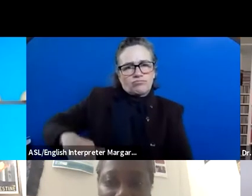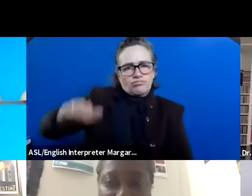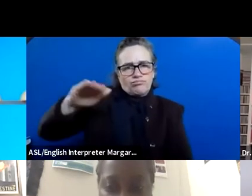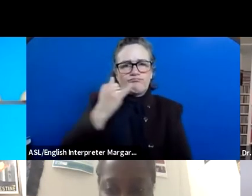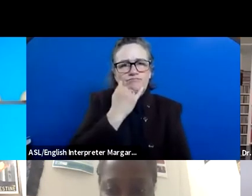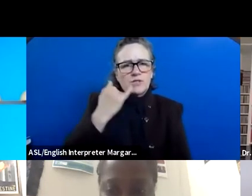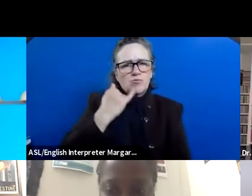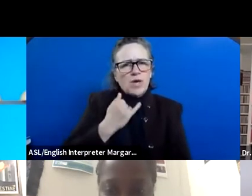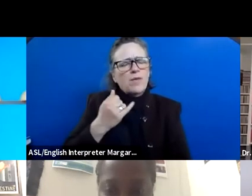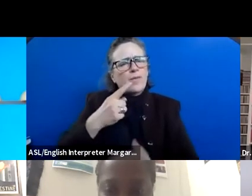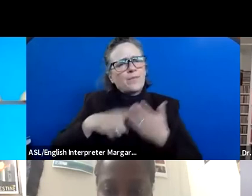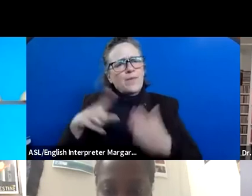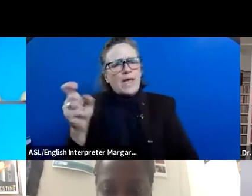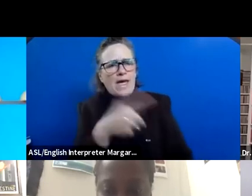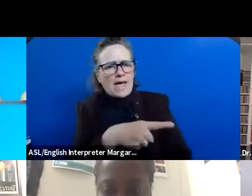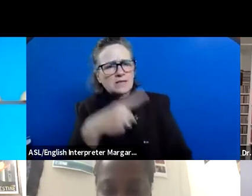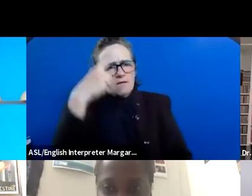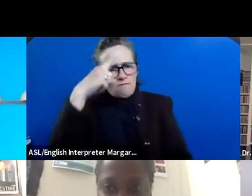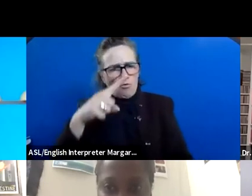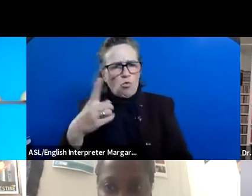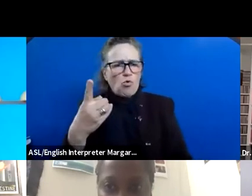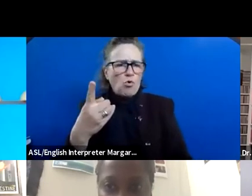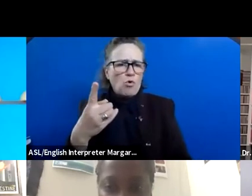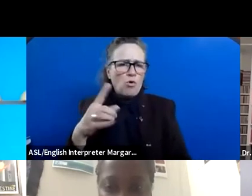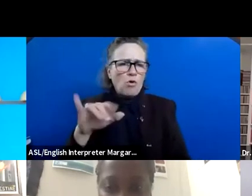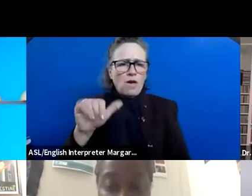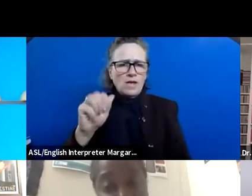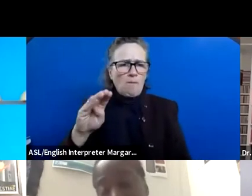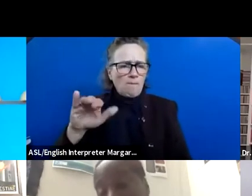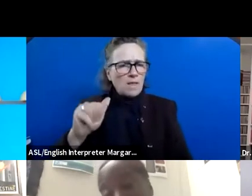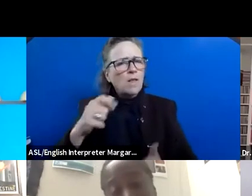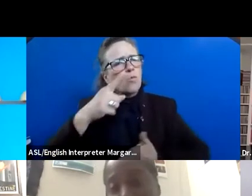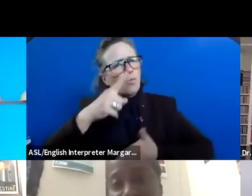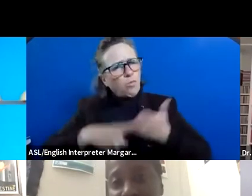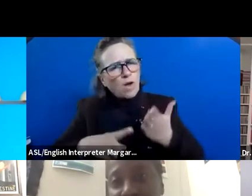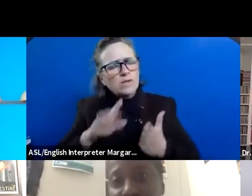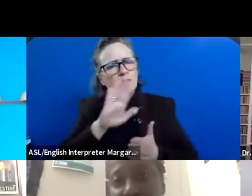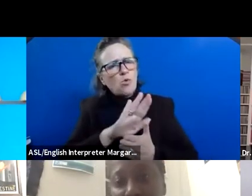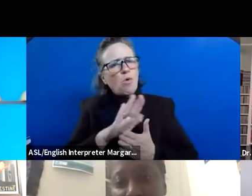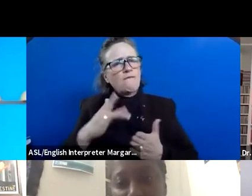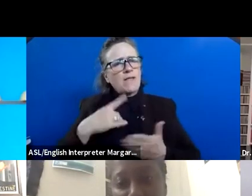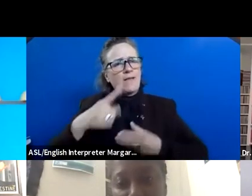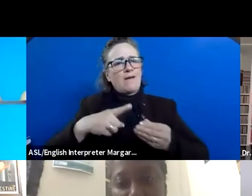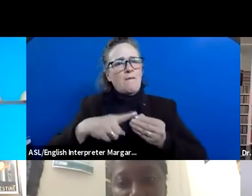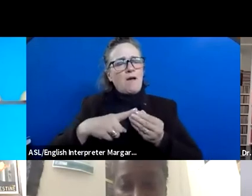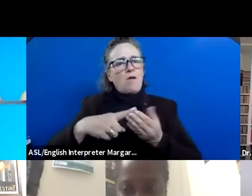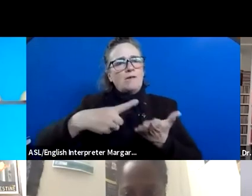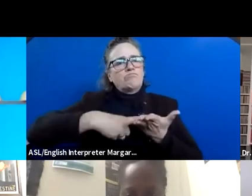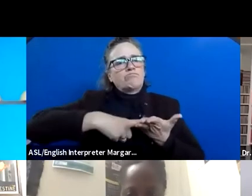So it sounds like a question for Dr. Hussein Shannon and everyone.